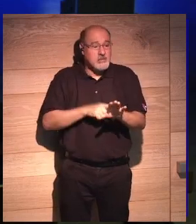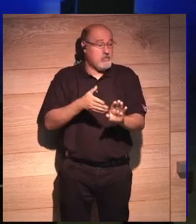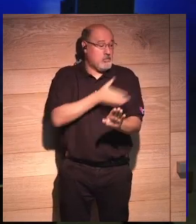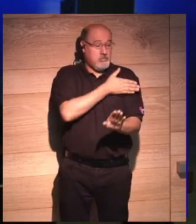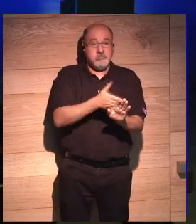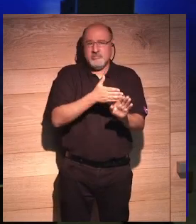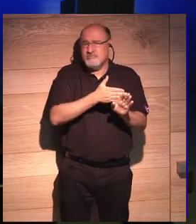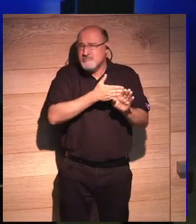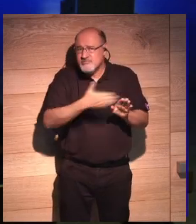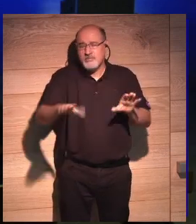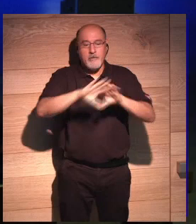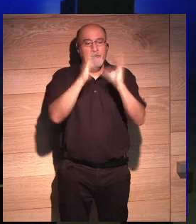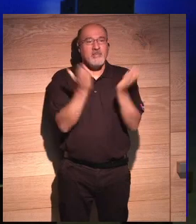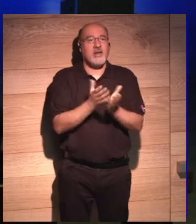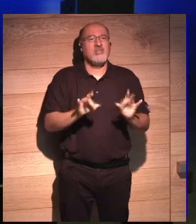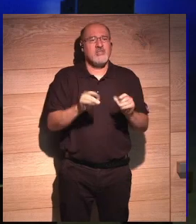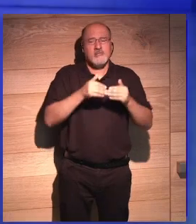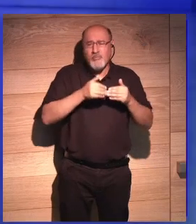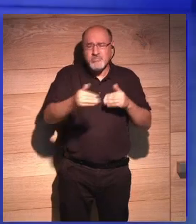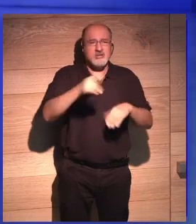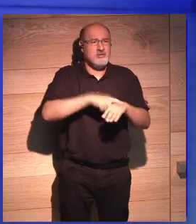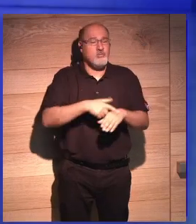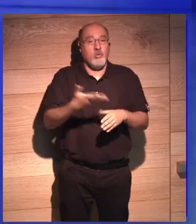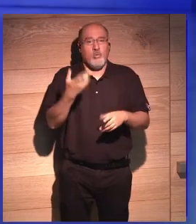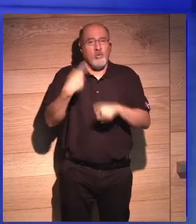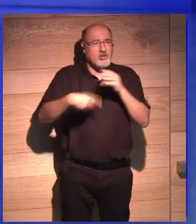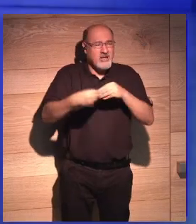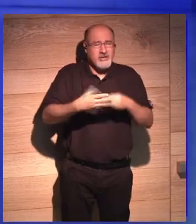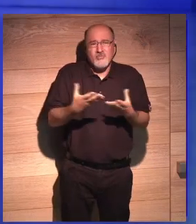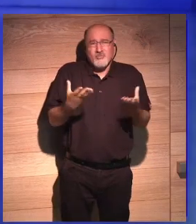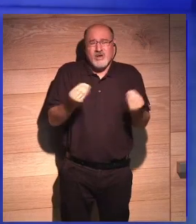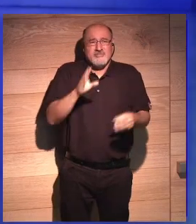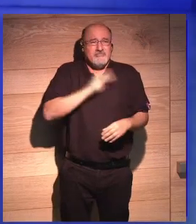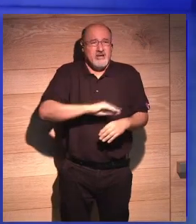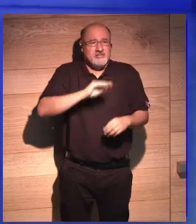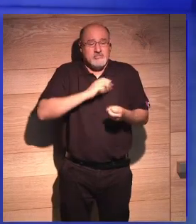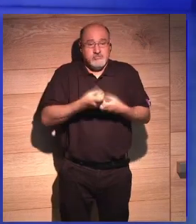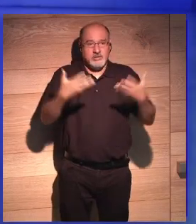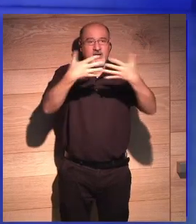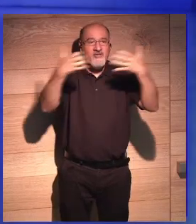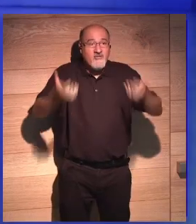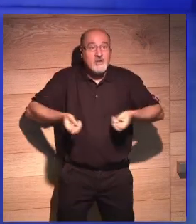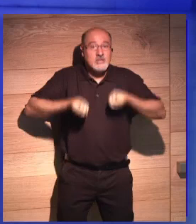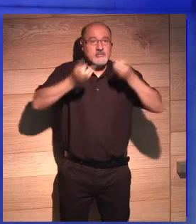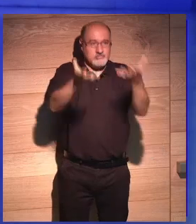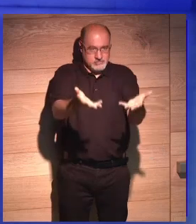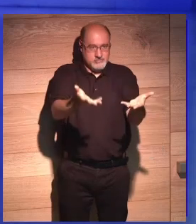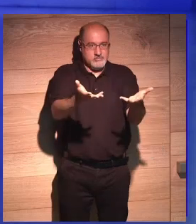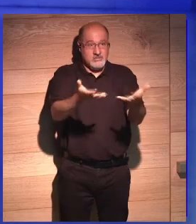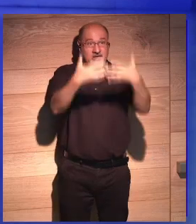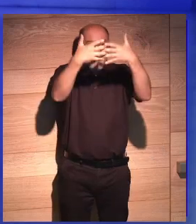to do. And this is the predicament at MLF that we're constantly faced with. And the environment has become part of our